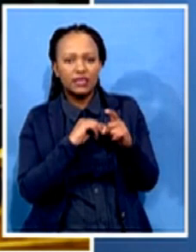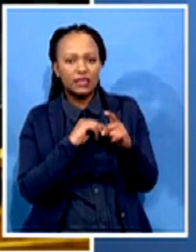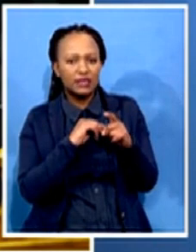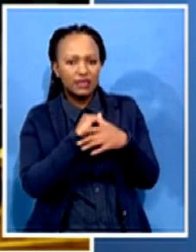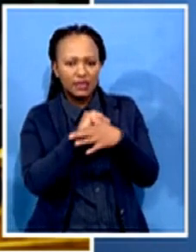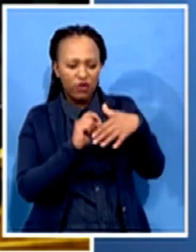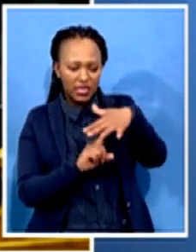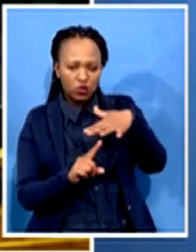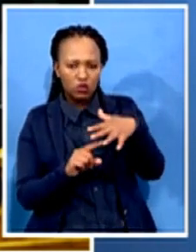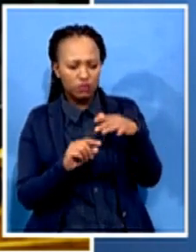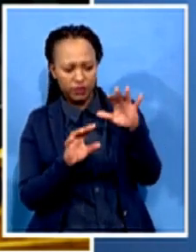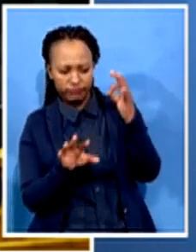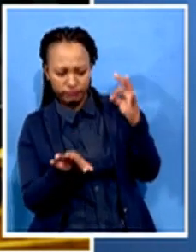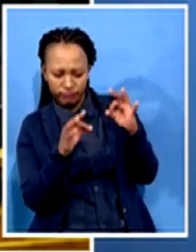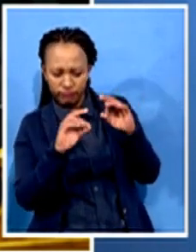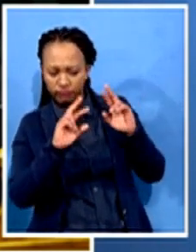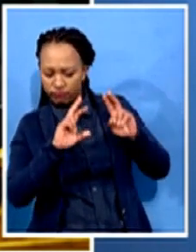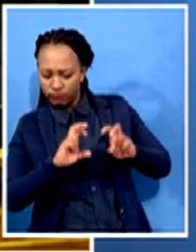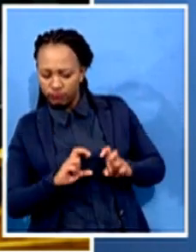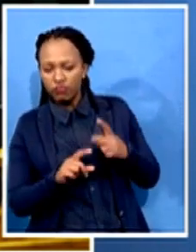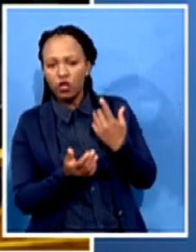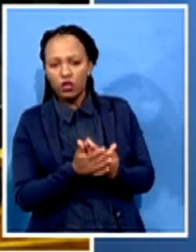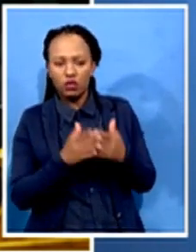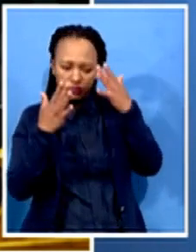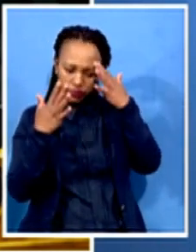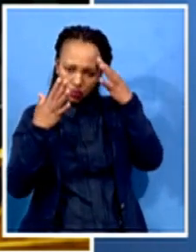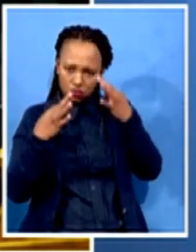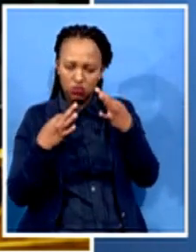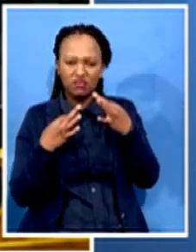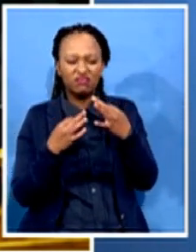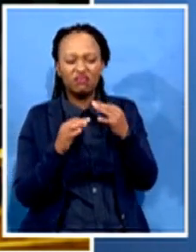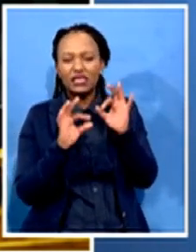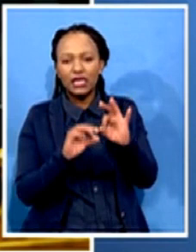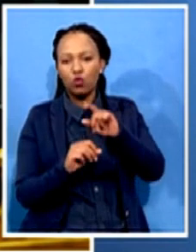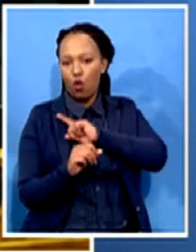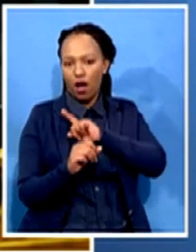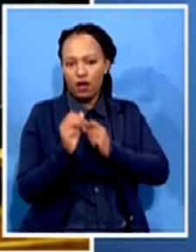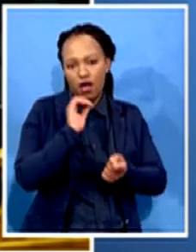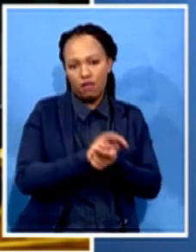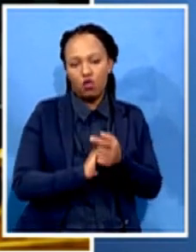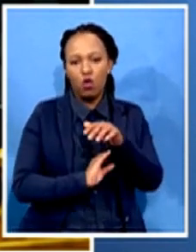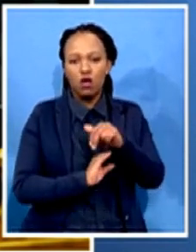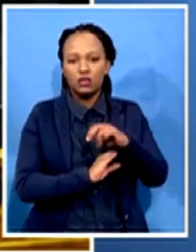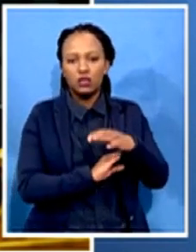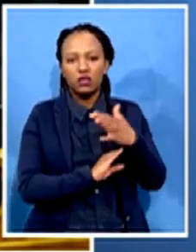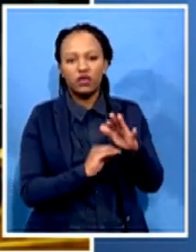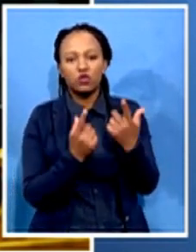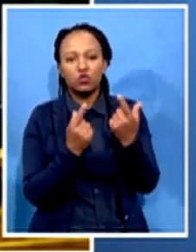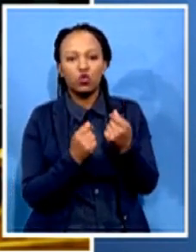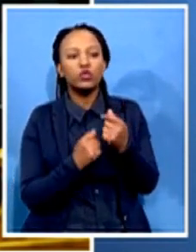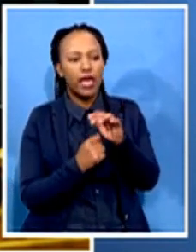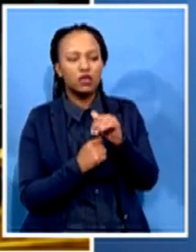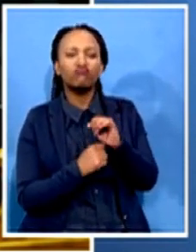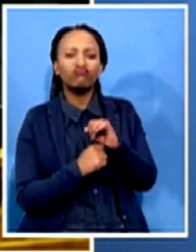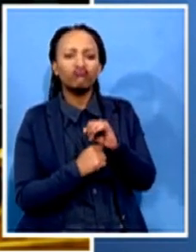able to arrive at determining the exact cost which the ANC has committed to paying. Because, Blaine, you will recall that even in